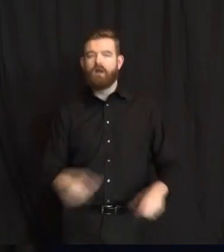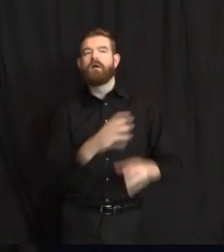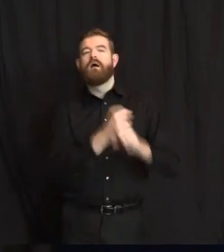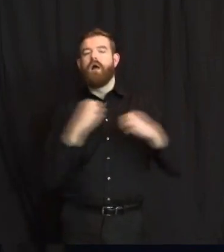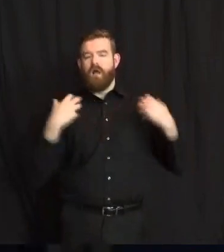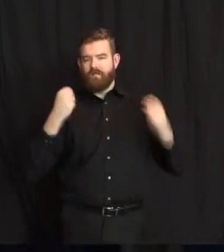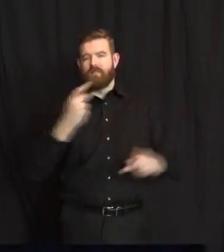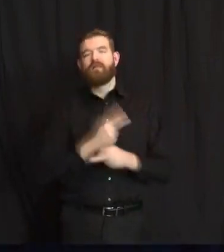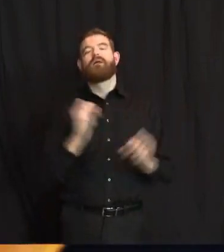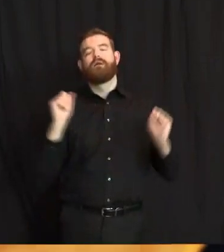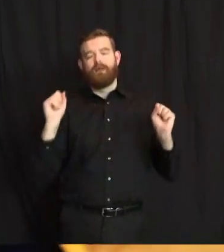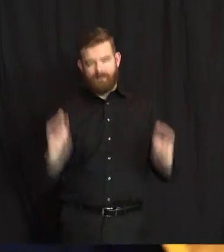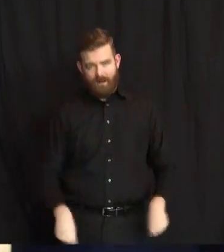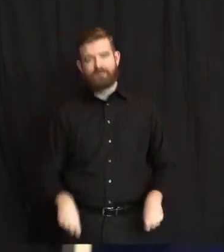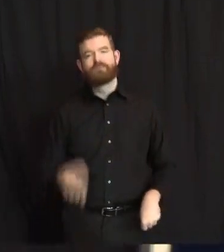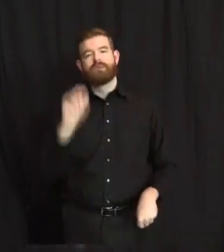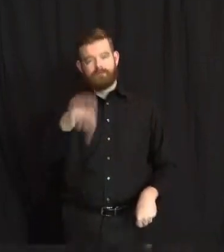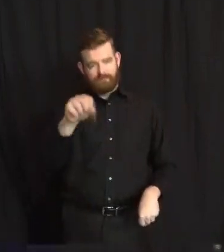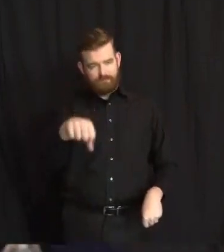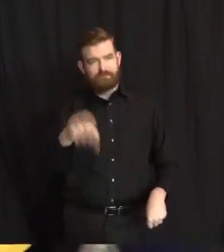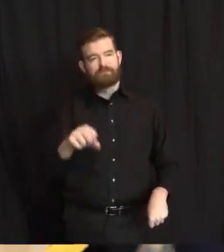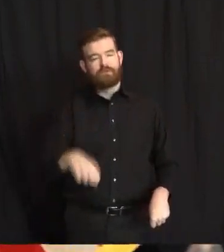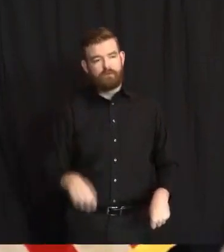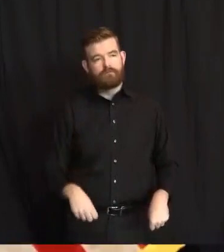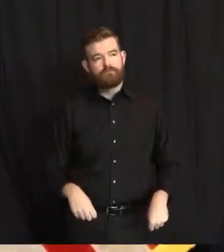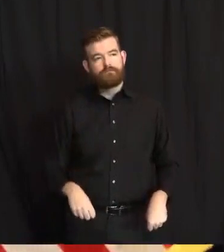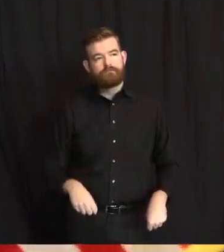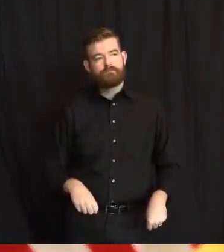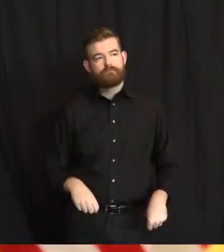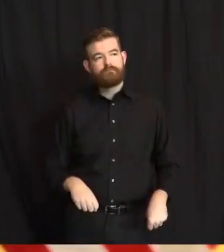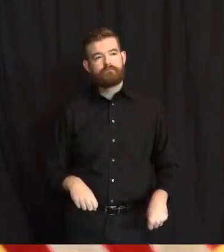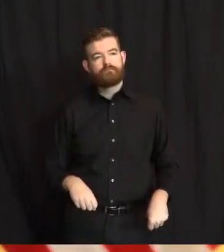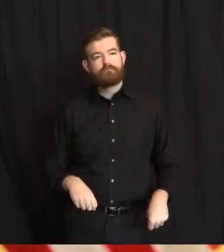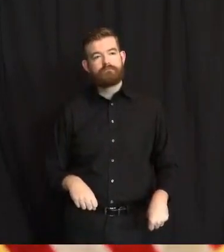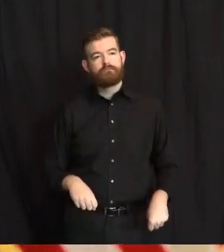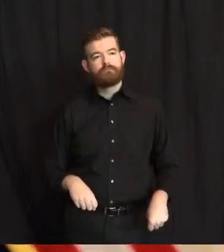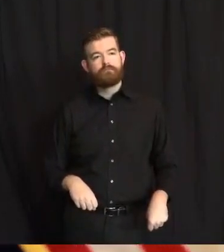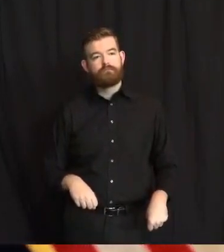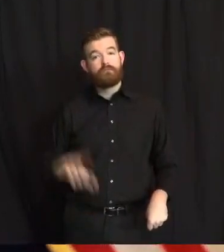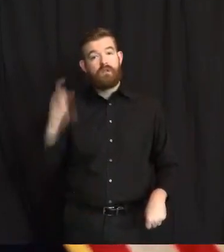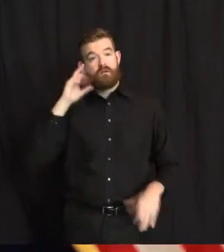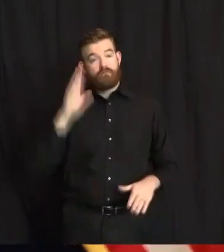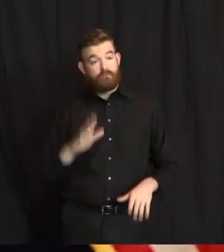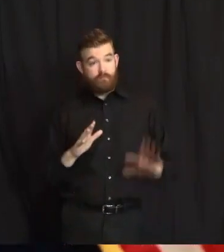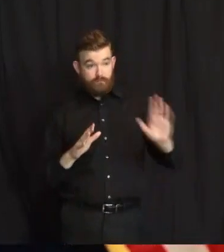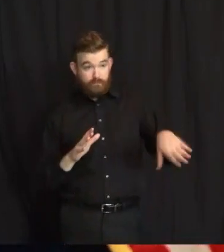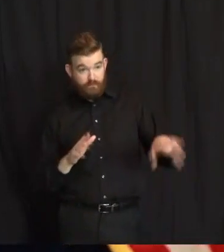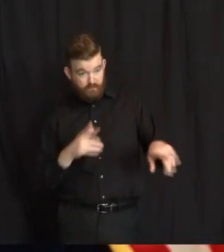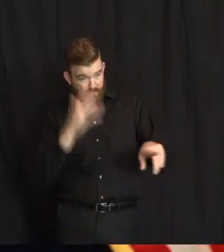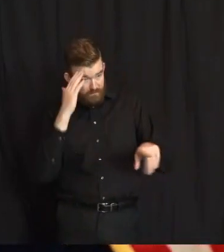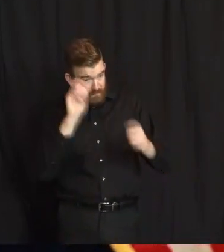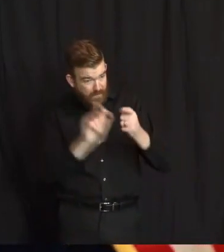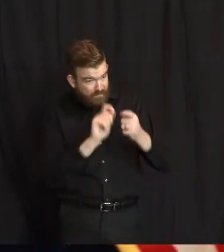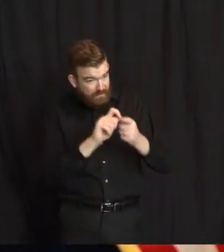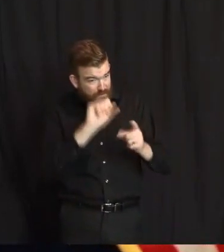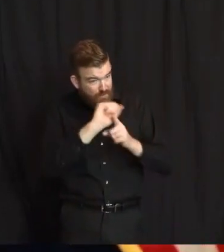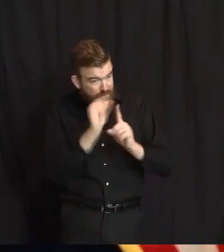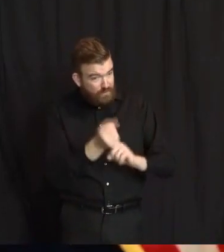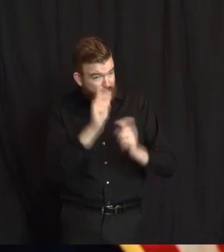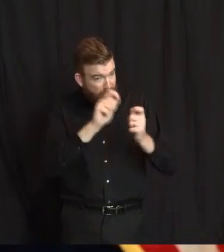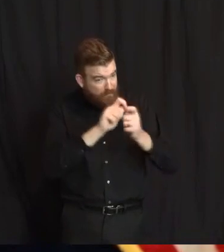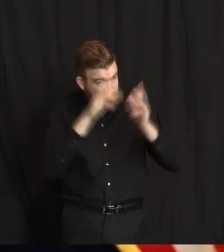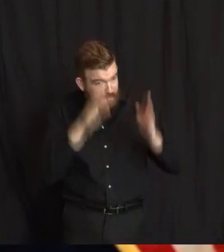We've got to move to Charlie here, and we're going to wrap up. If you know of specific situations and specific persons, places, etc., get them to